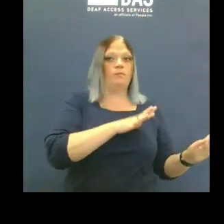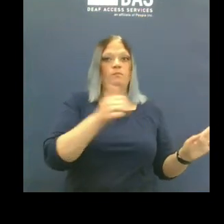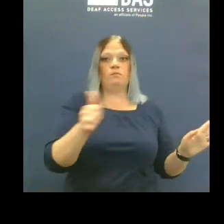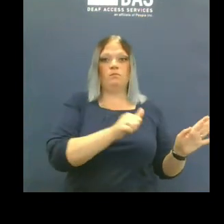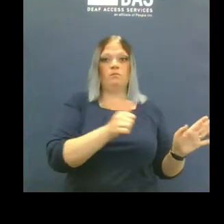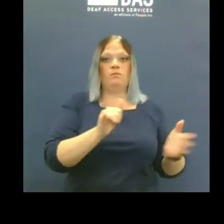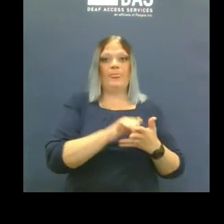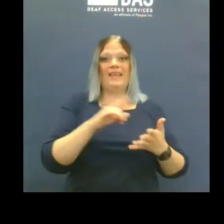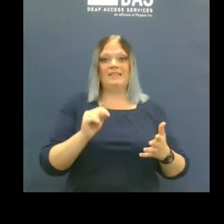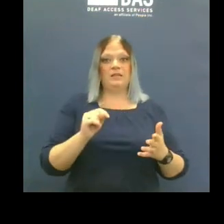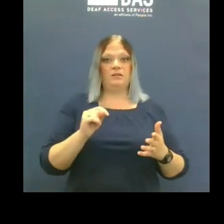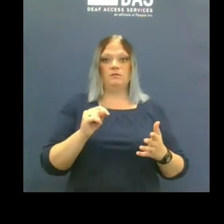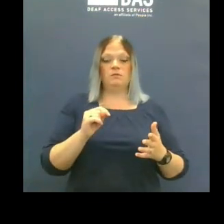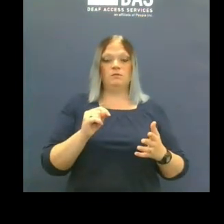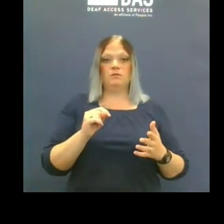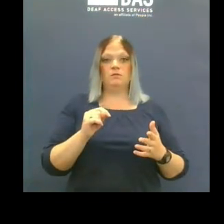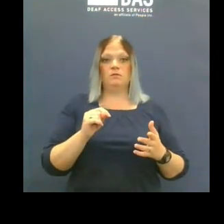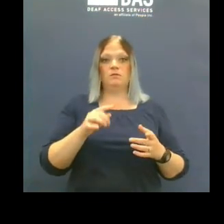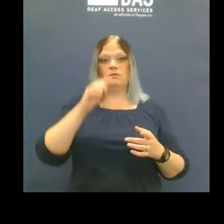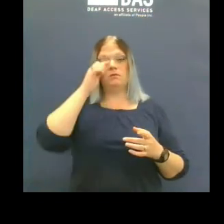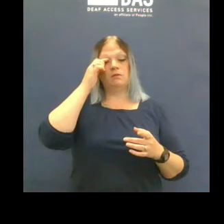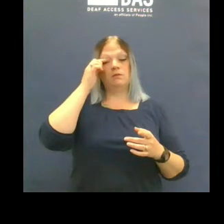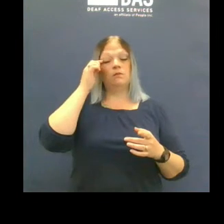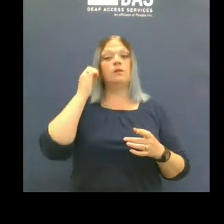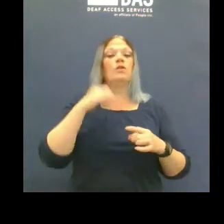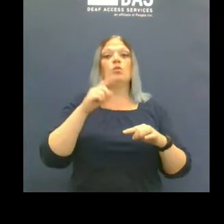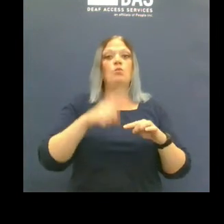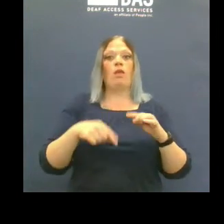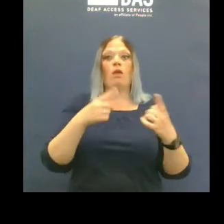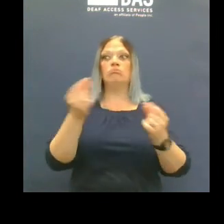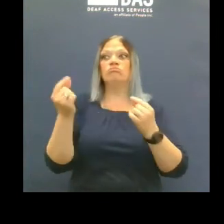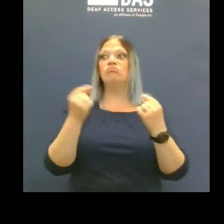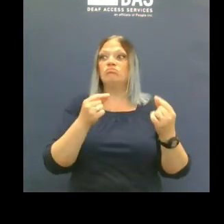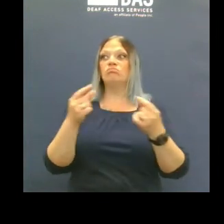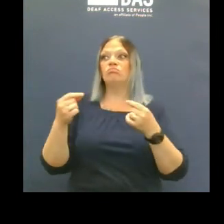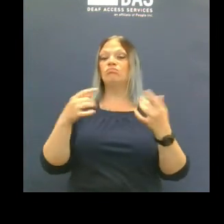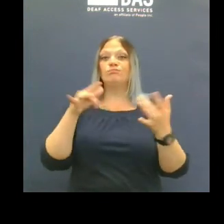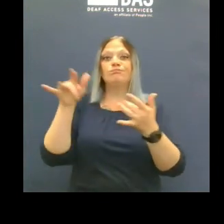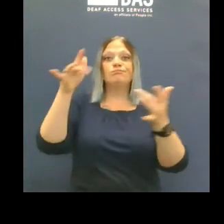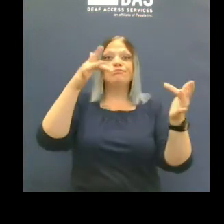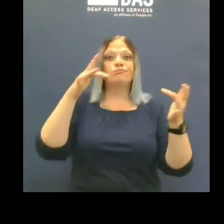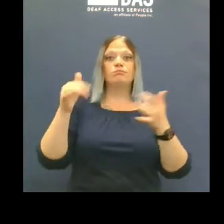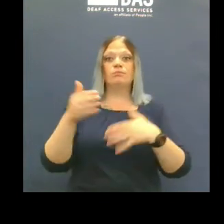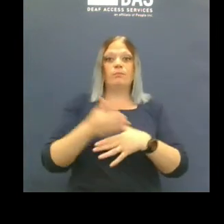home. You don't go and run any errands or do anything else